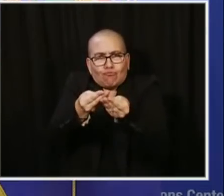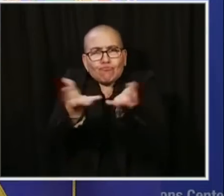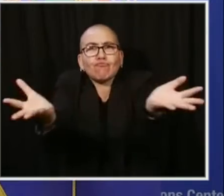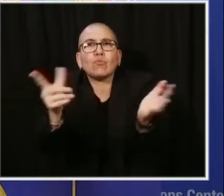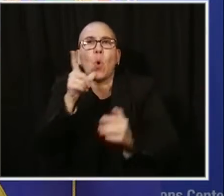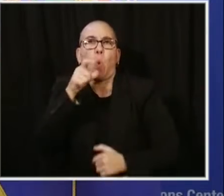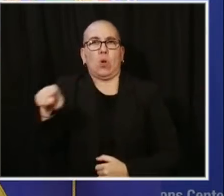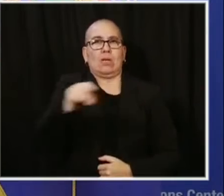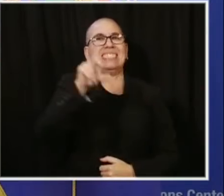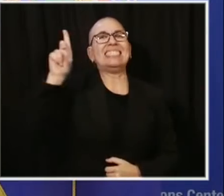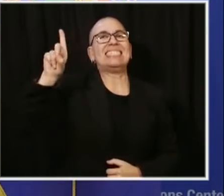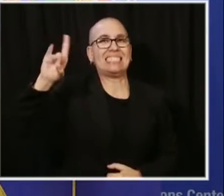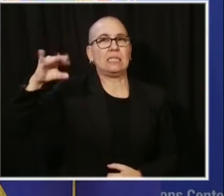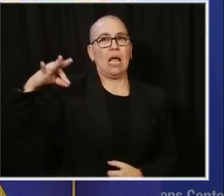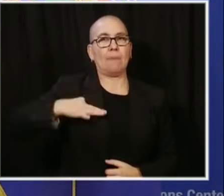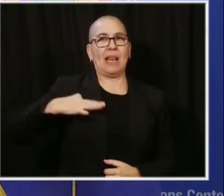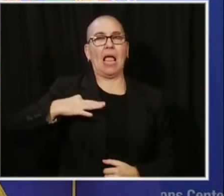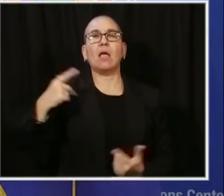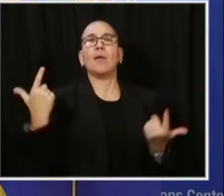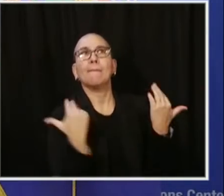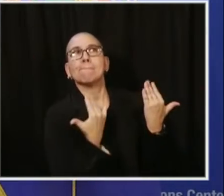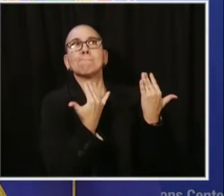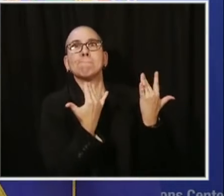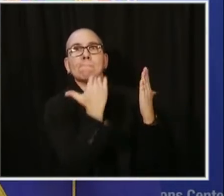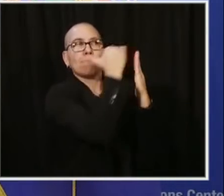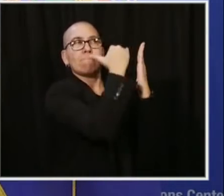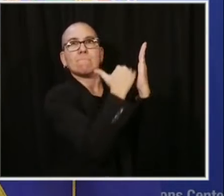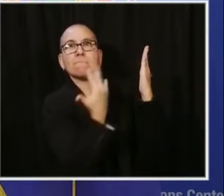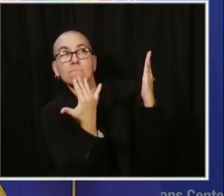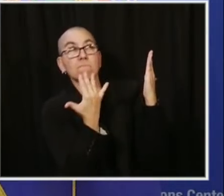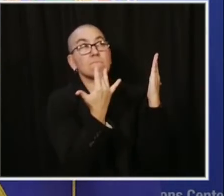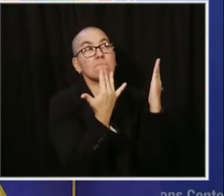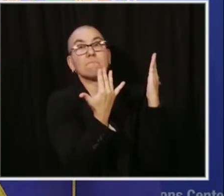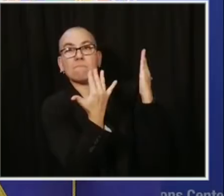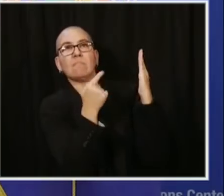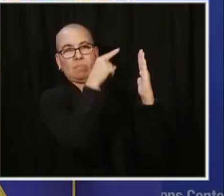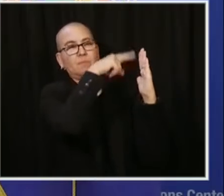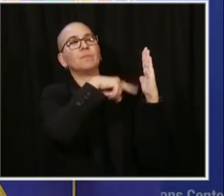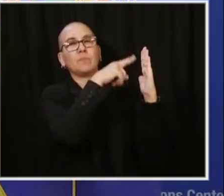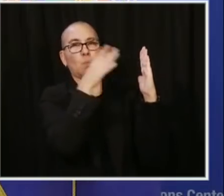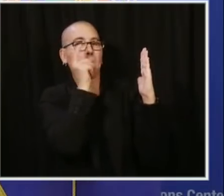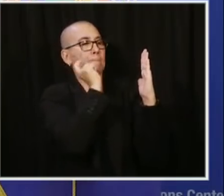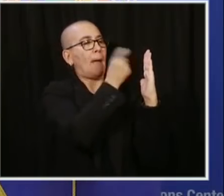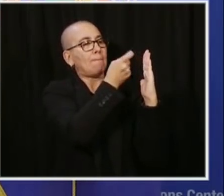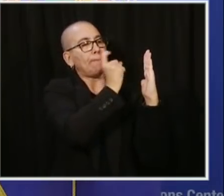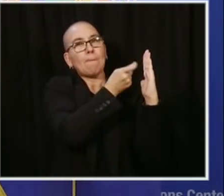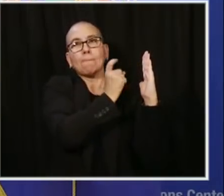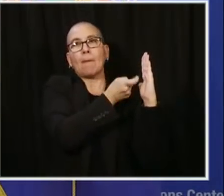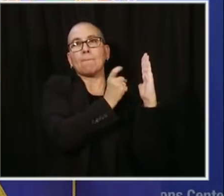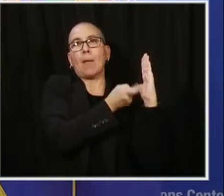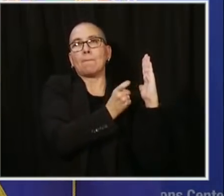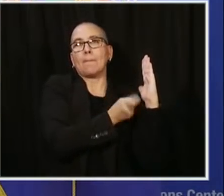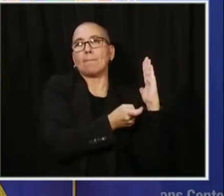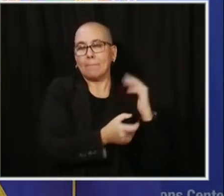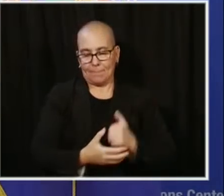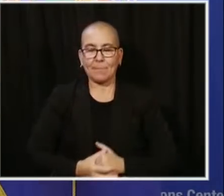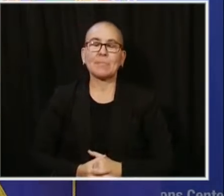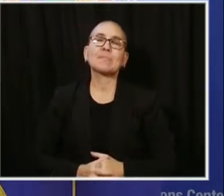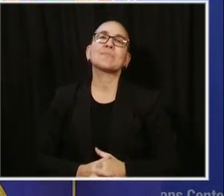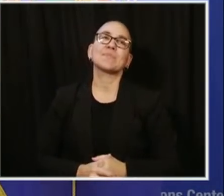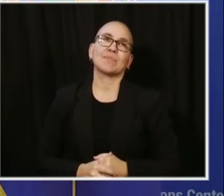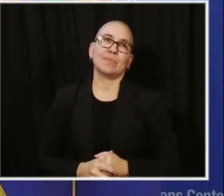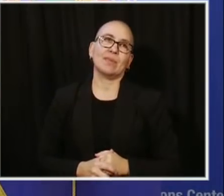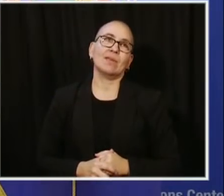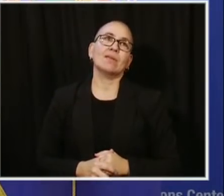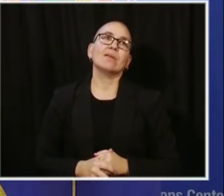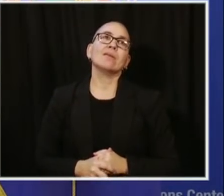selected on the wait list for the lottery for that program. So more information on that coming soon as we work through the process with legislative leaders in the